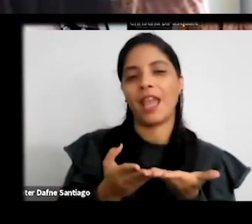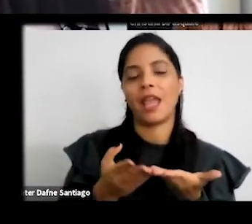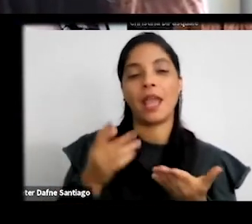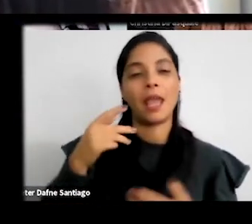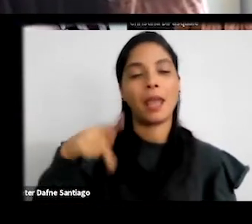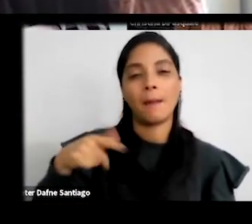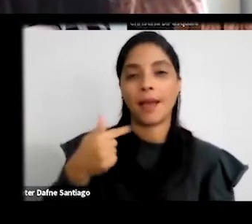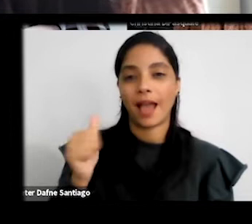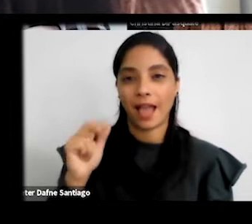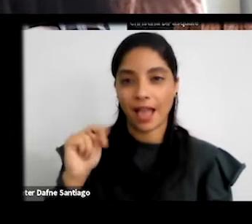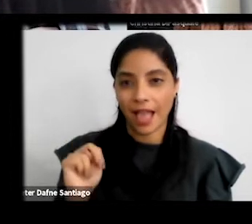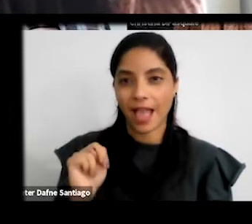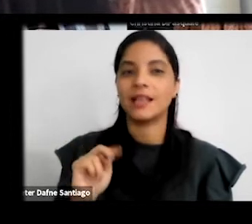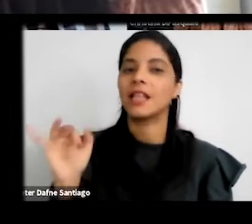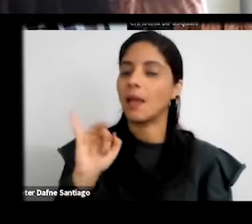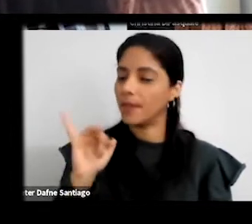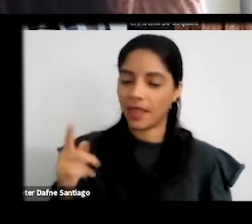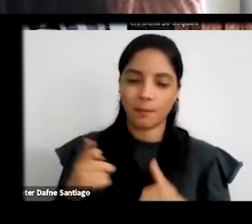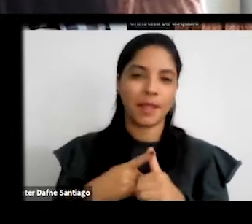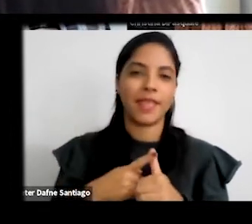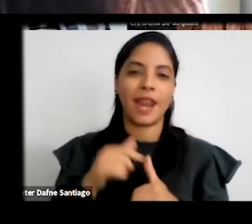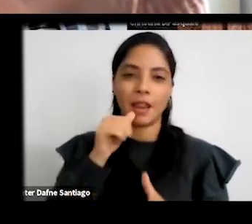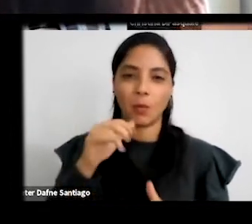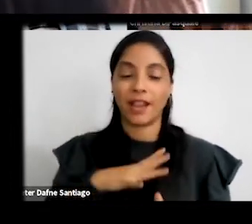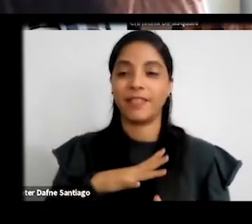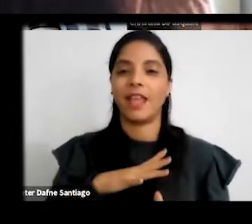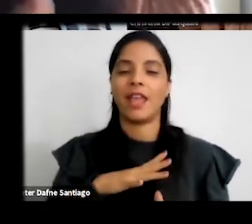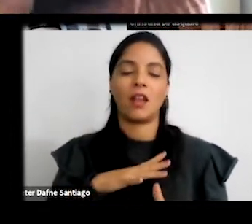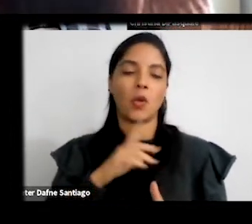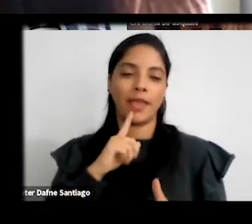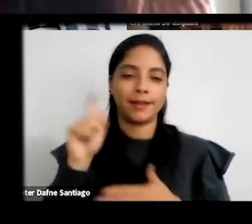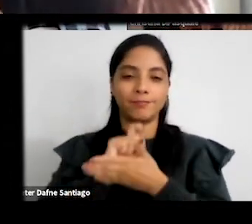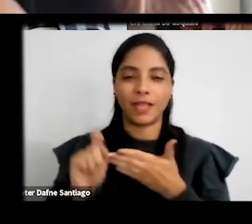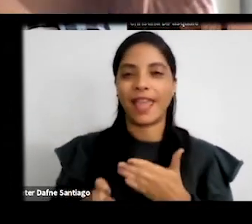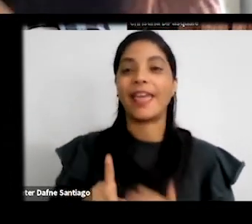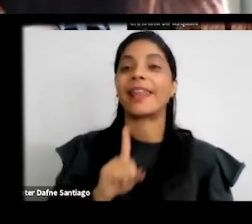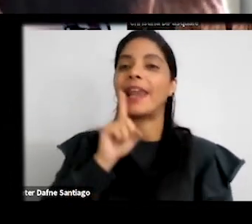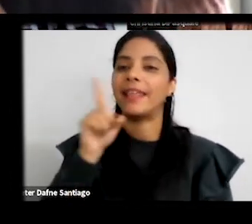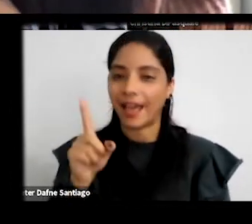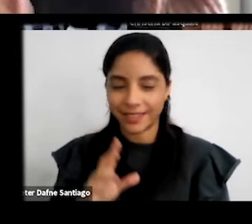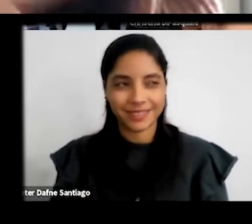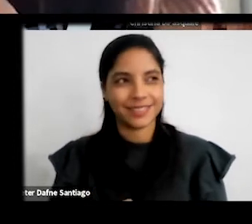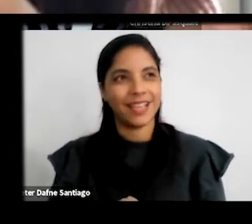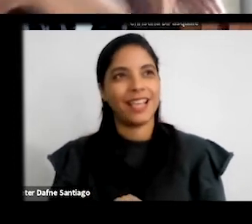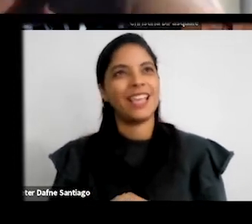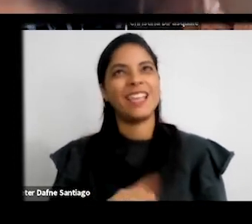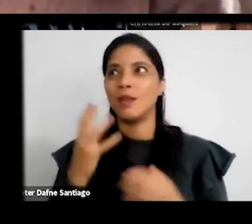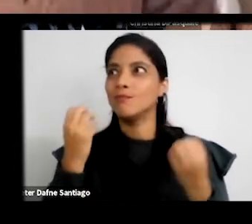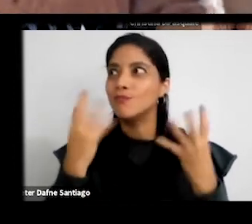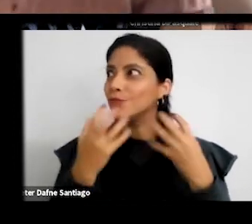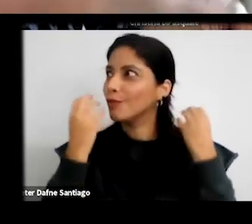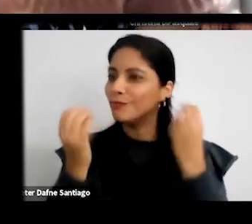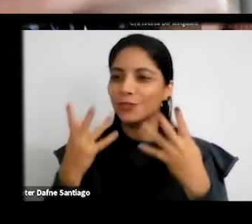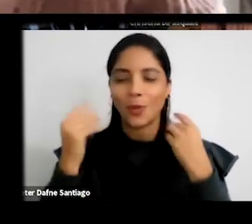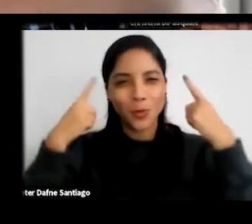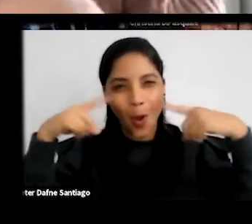woman producer of Realidades. And, she has so many accomplishments. Like, this is like one